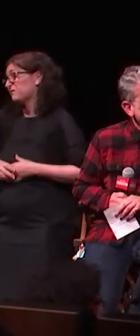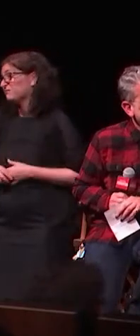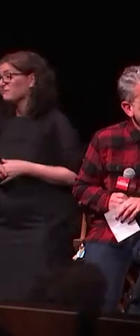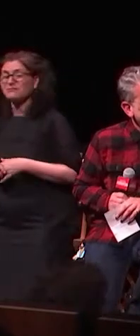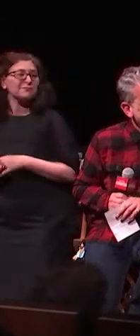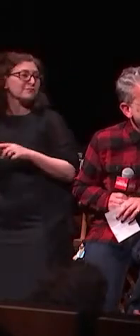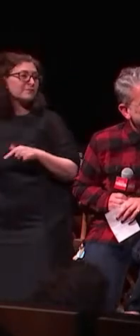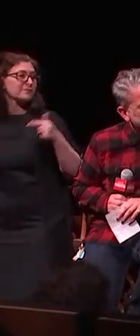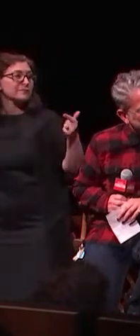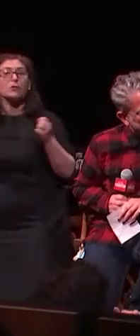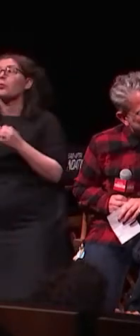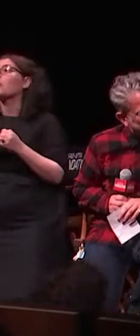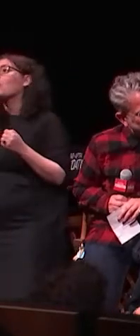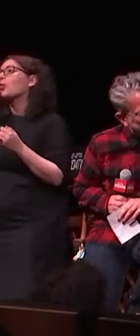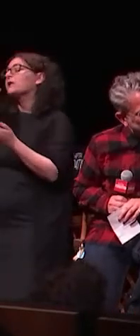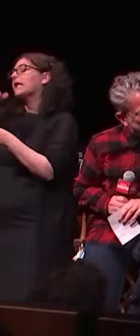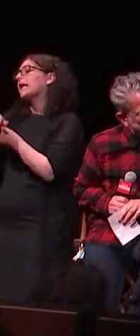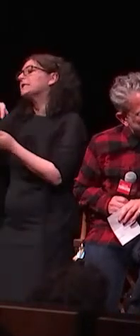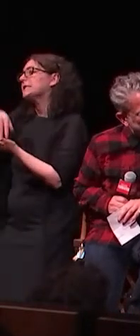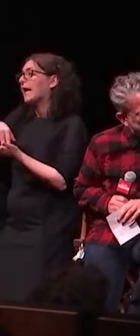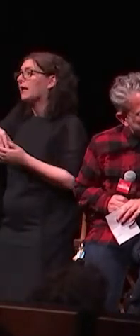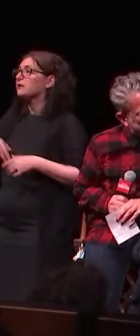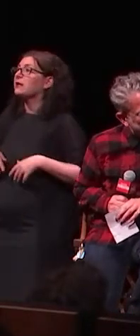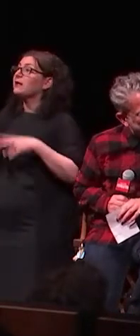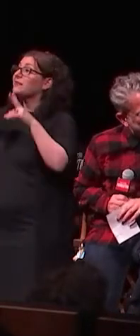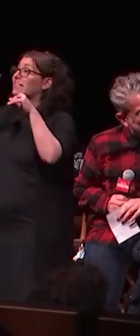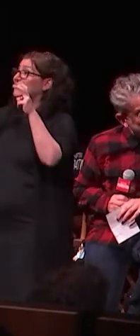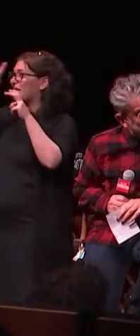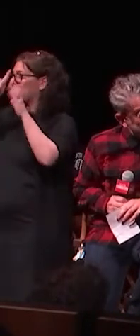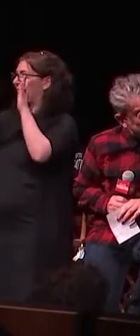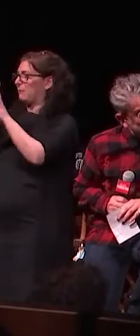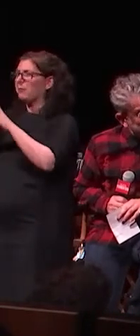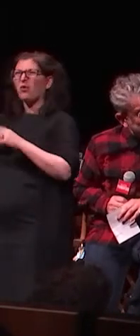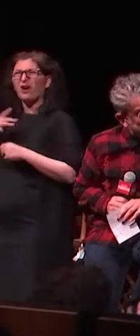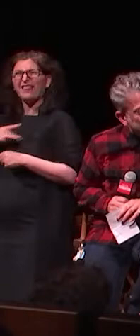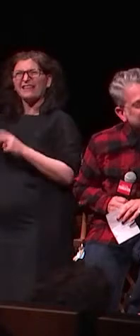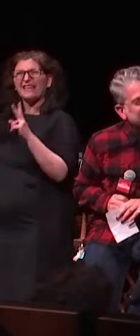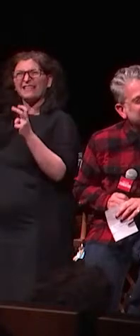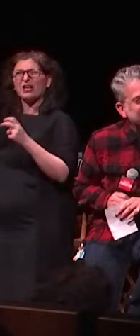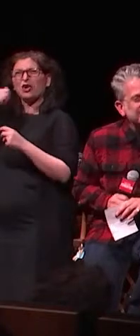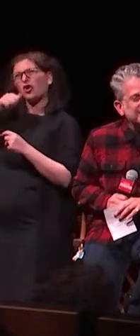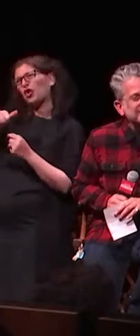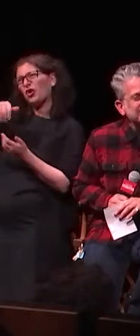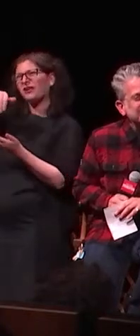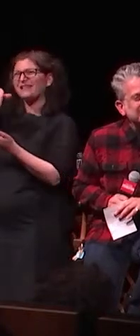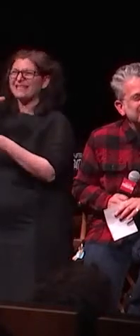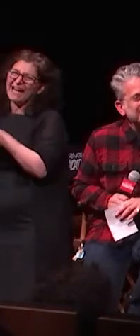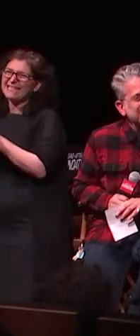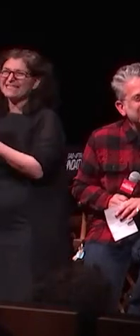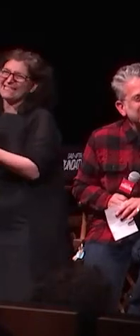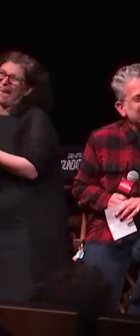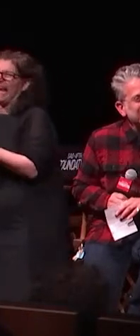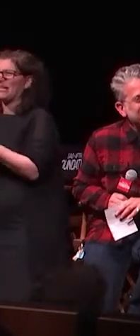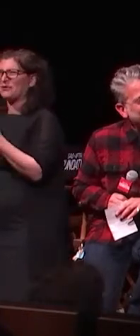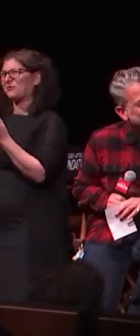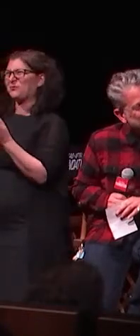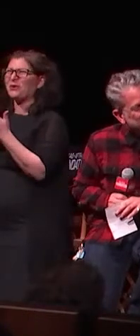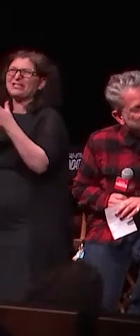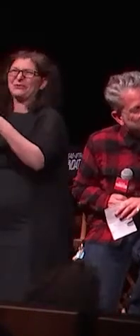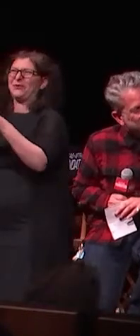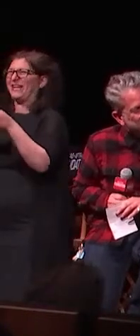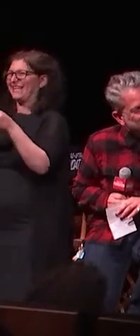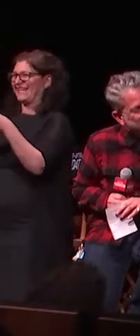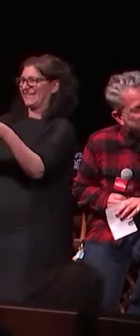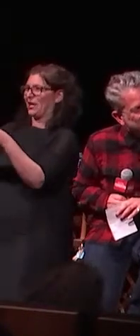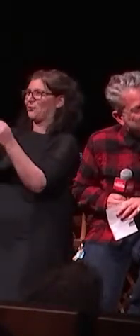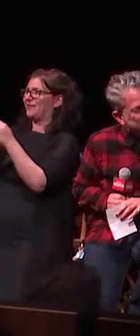yeah. With Girl Night Stand, the title sort of just came to mind. And I was like, oh, I like that title, Girl Night Stand. What can I do with that? And then I